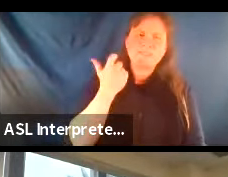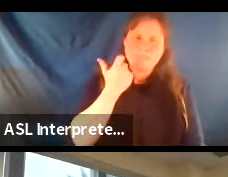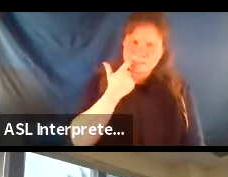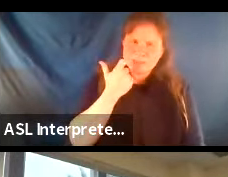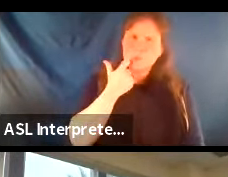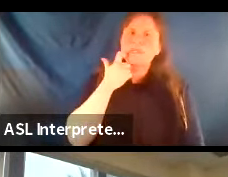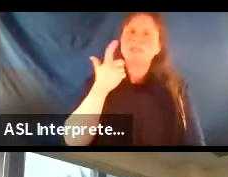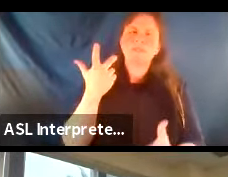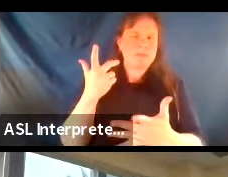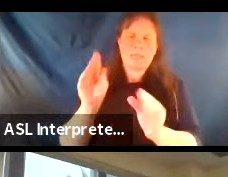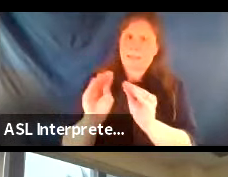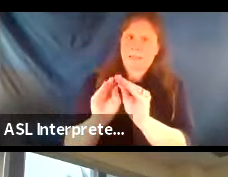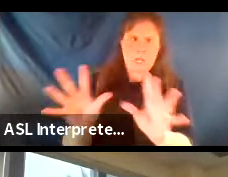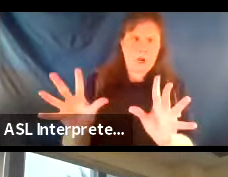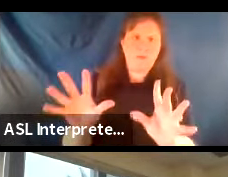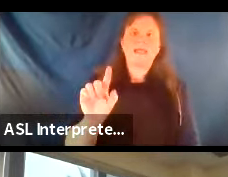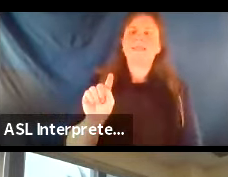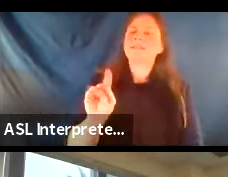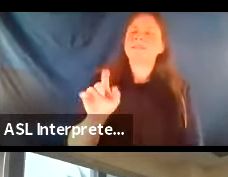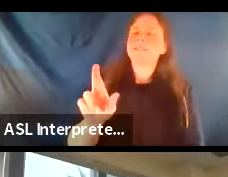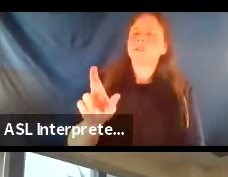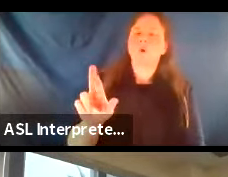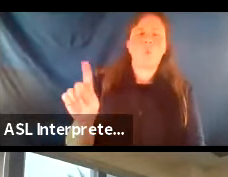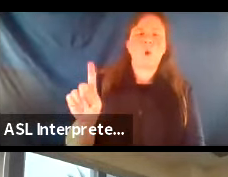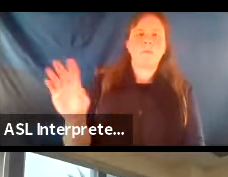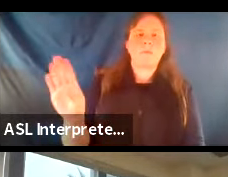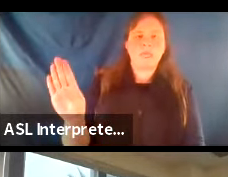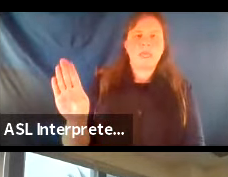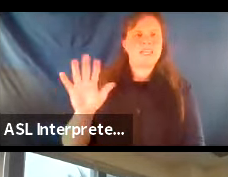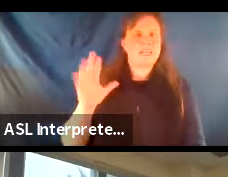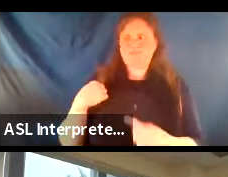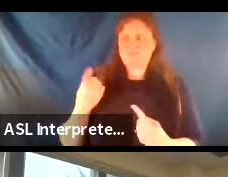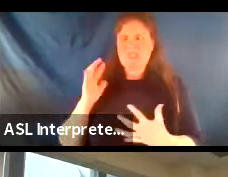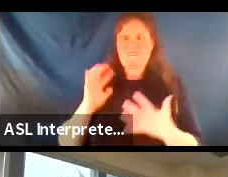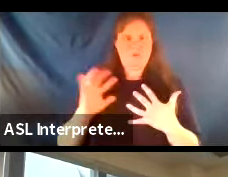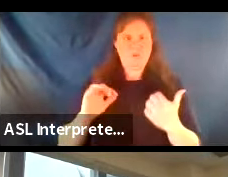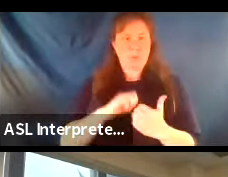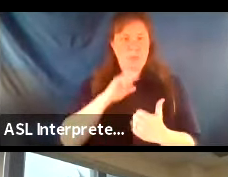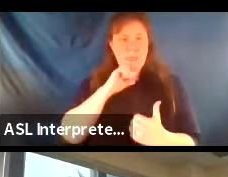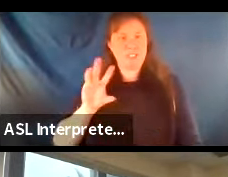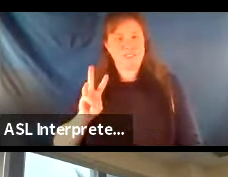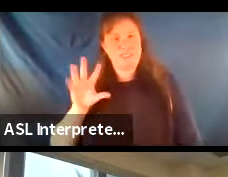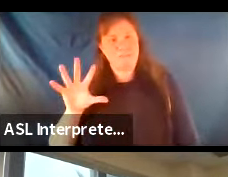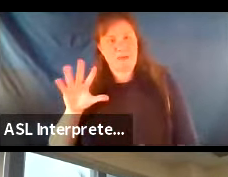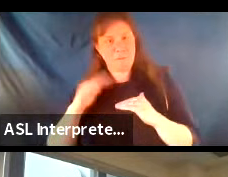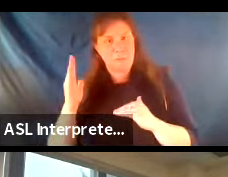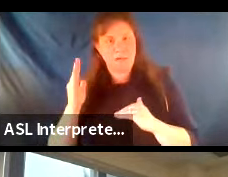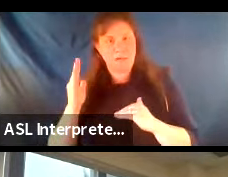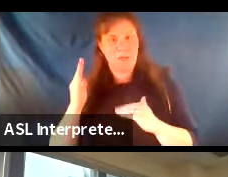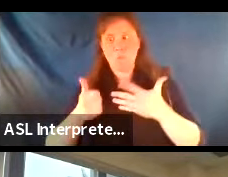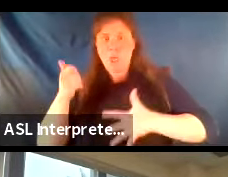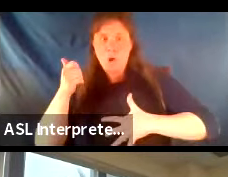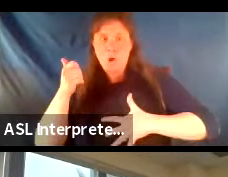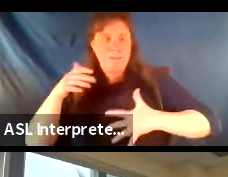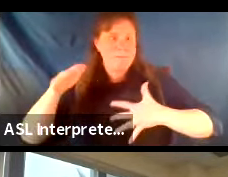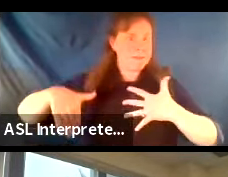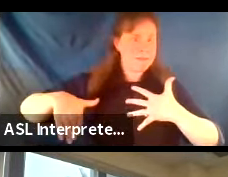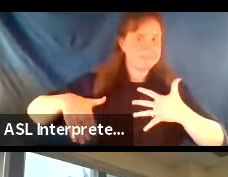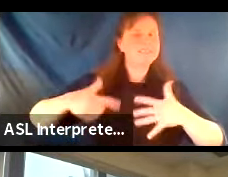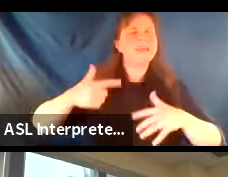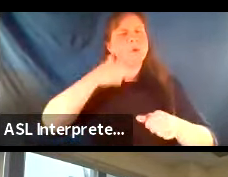confusion as to where 65 and older lie, whether they're a priority or not. And I remember that we had a whole meeting